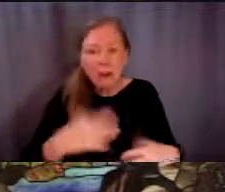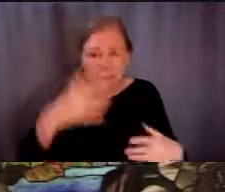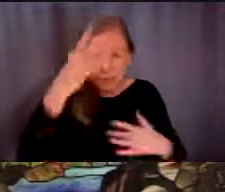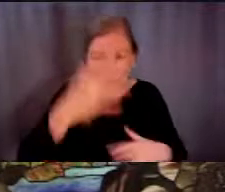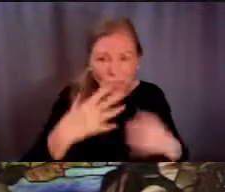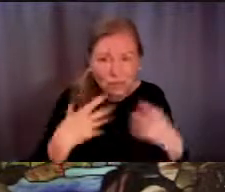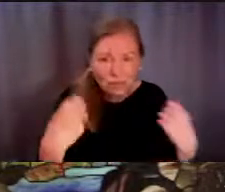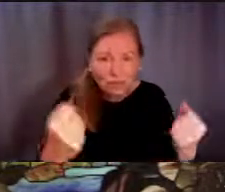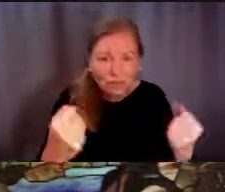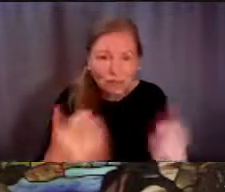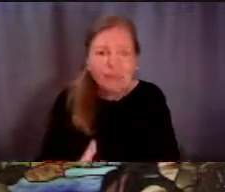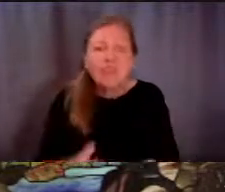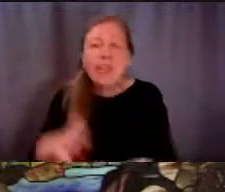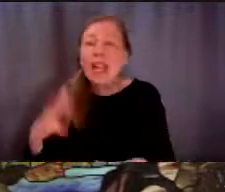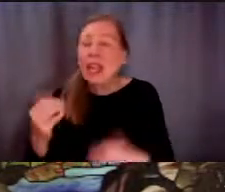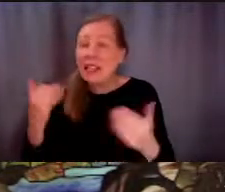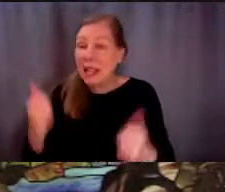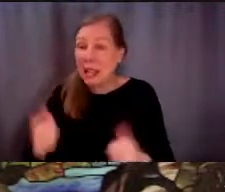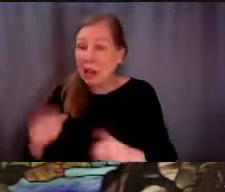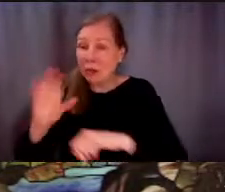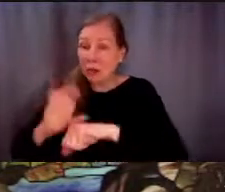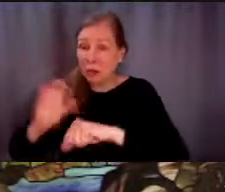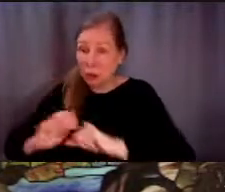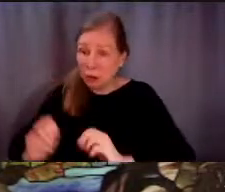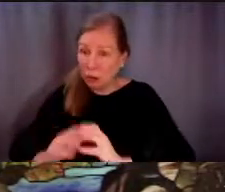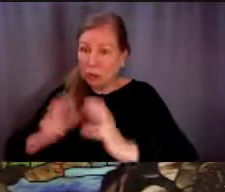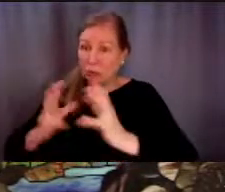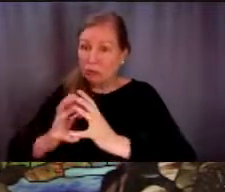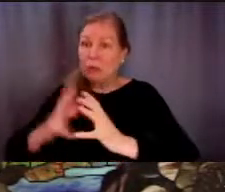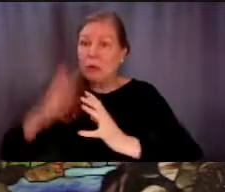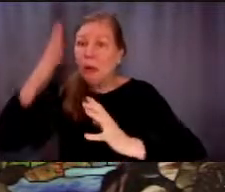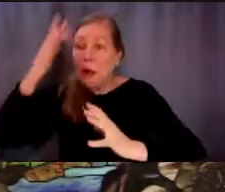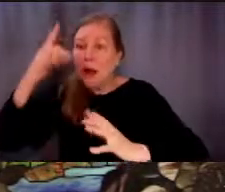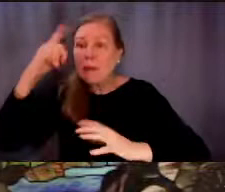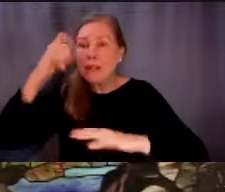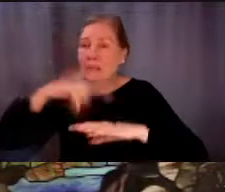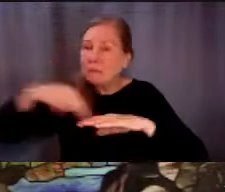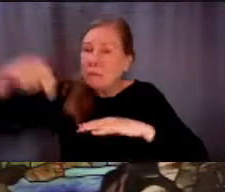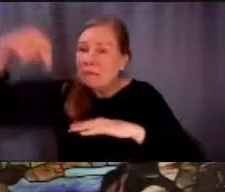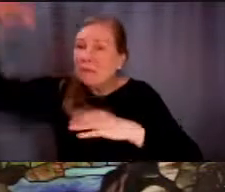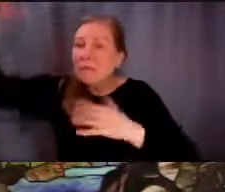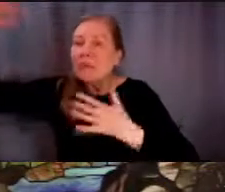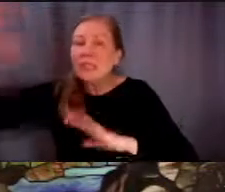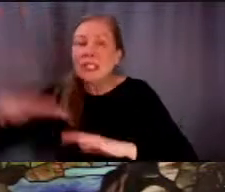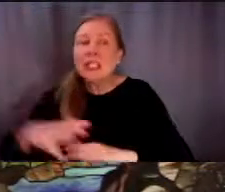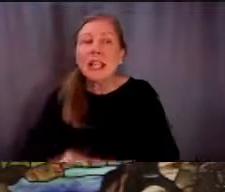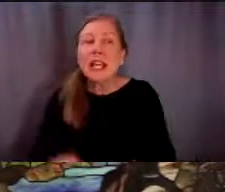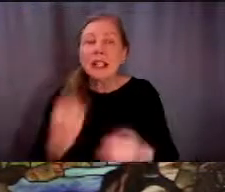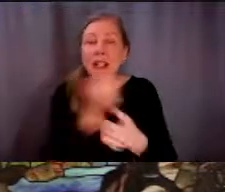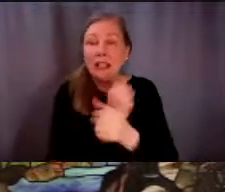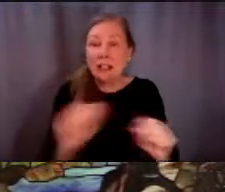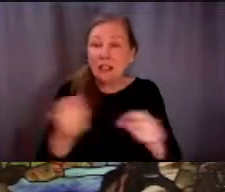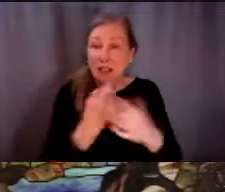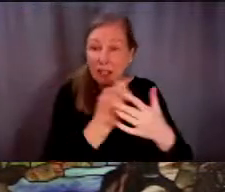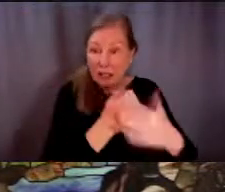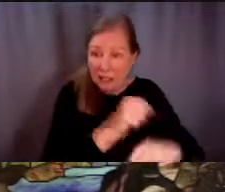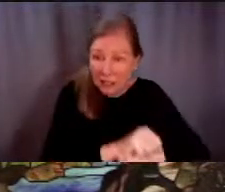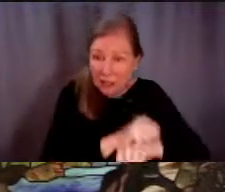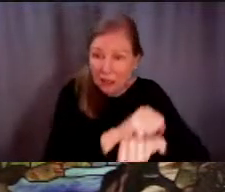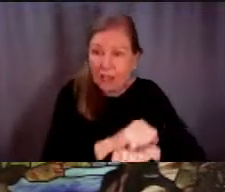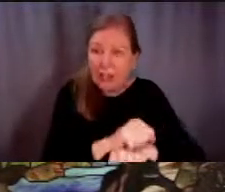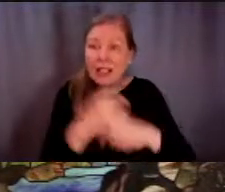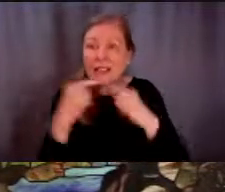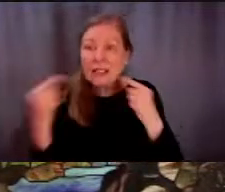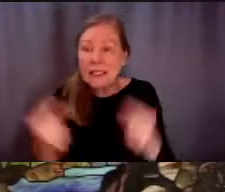resurrection, you gave birth to your church, delivered us from slavery to sin and death, and made with us a new covenant